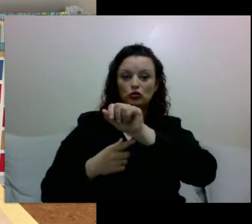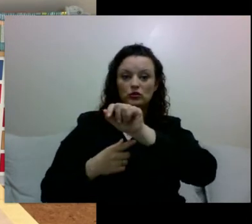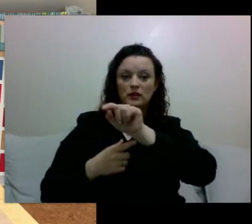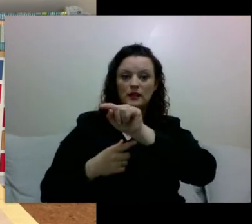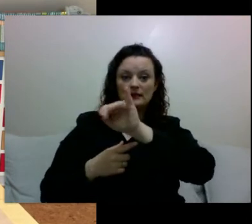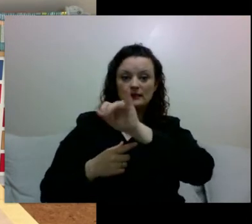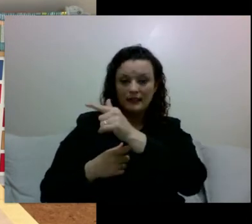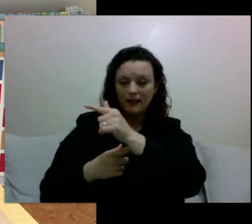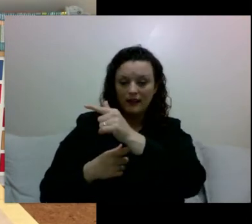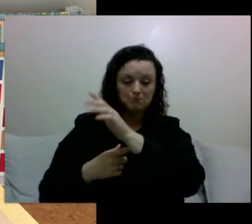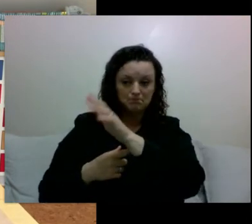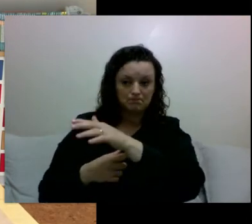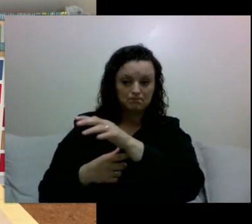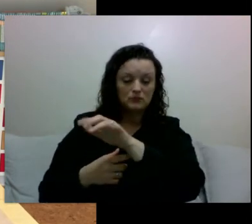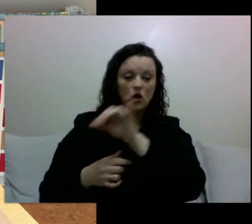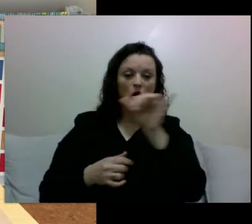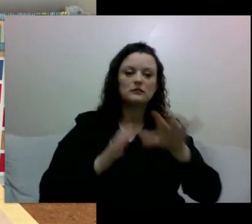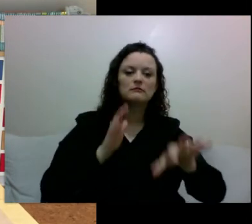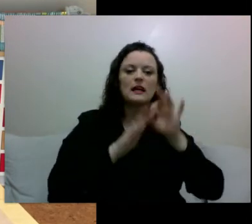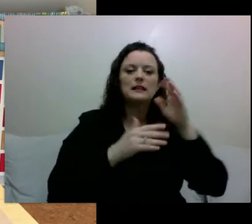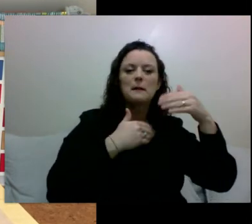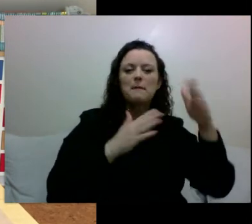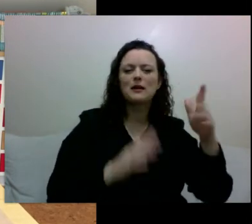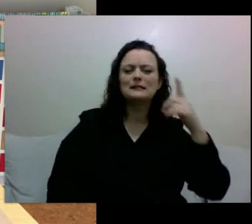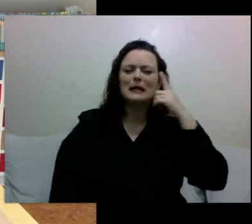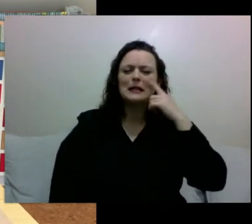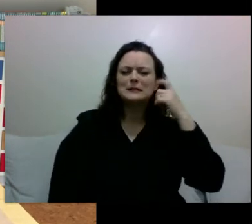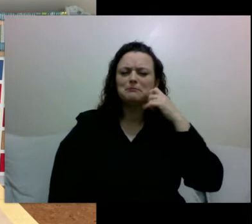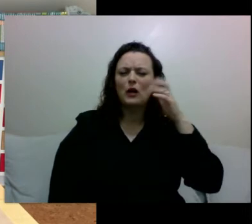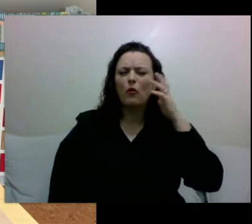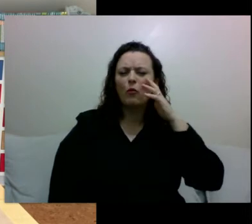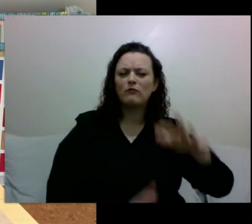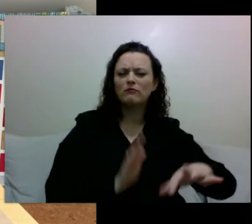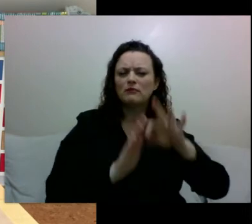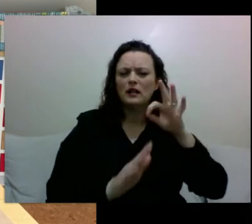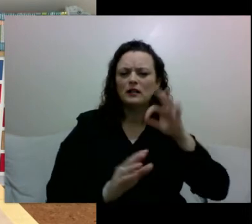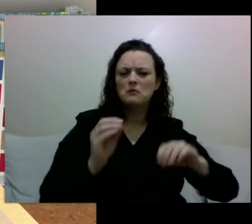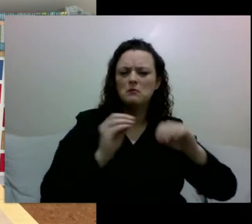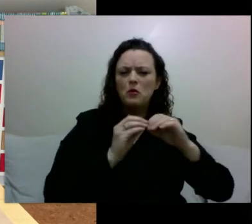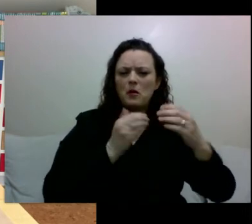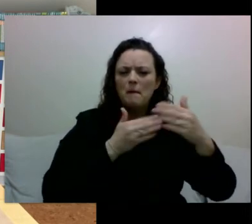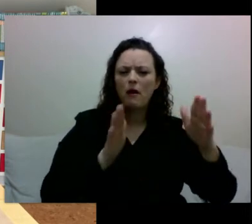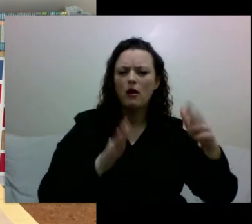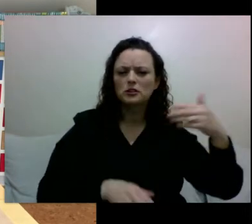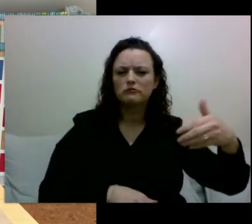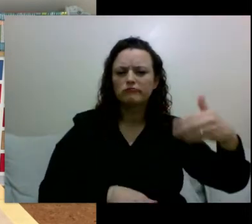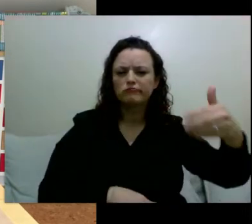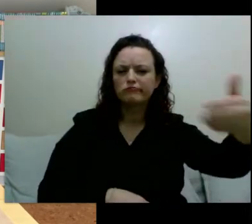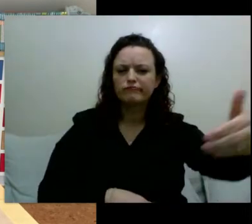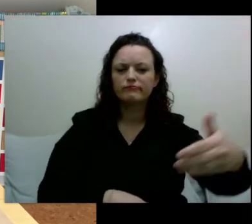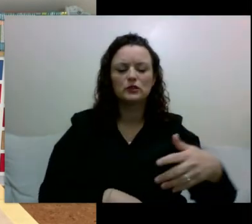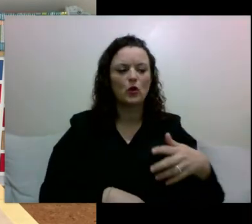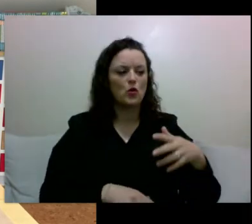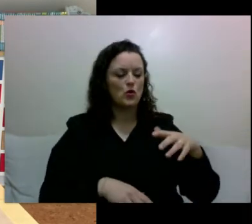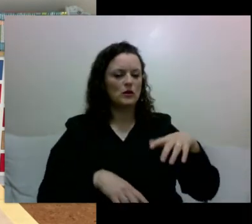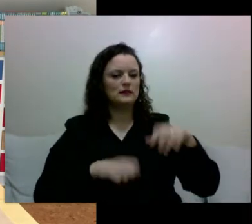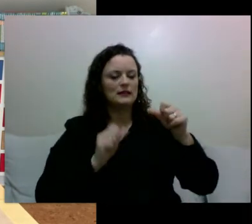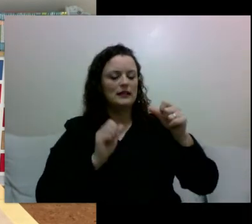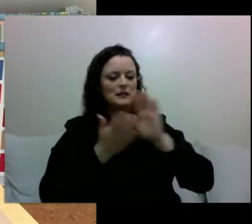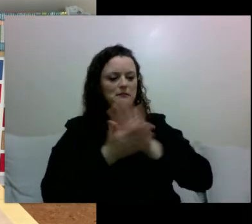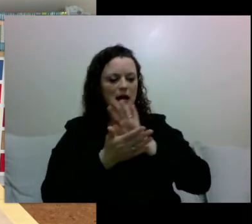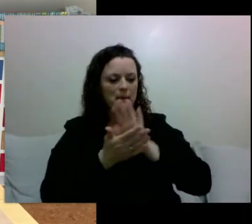lot more boxes in your life over time. And taking paper and taping on them and making buildings and making sets